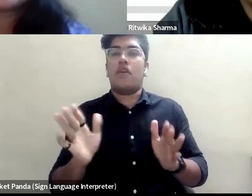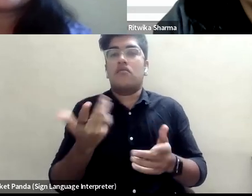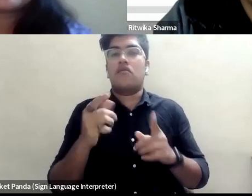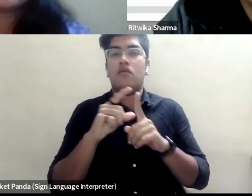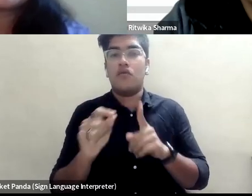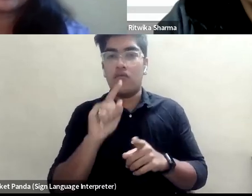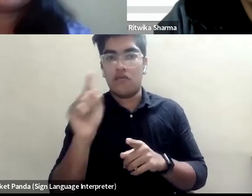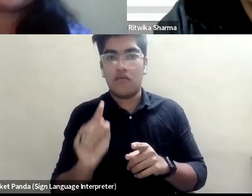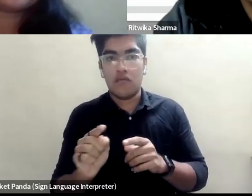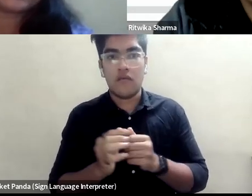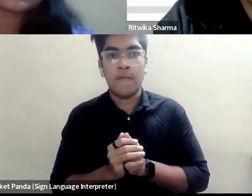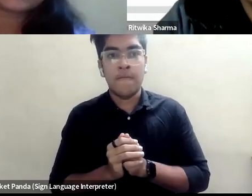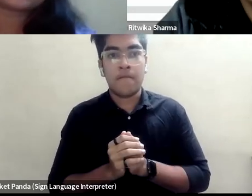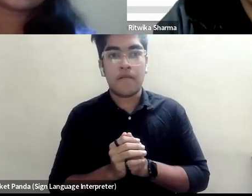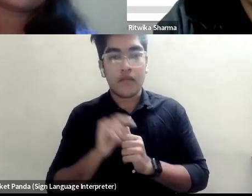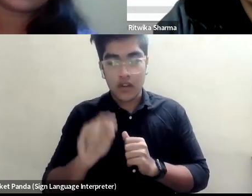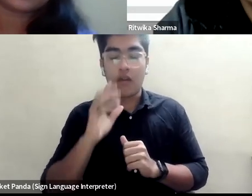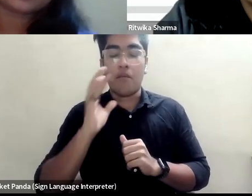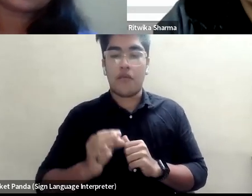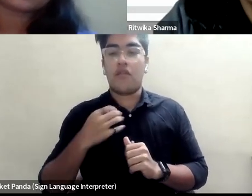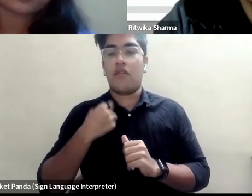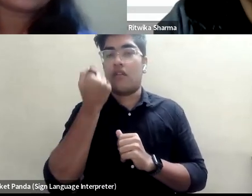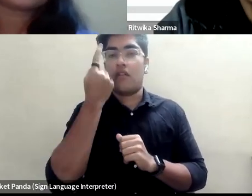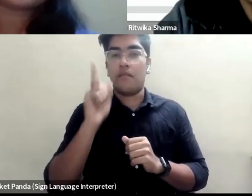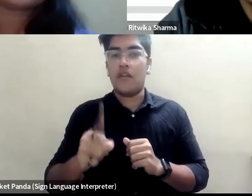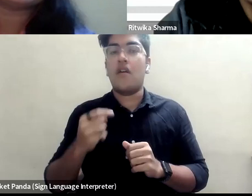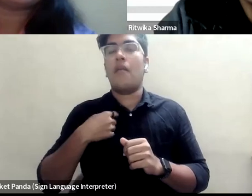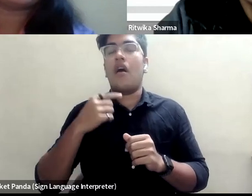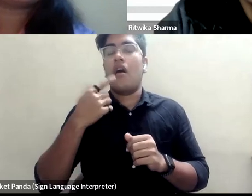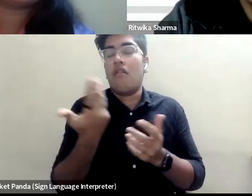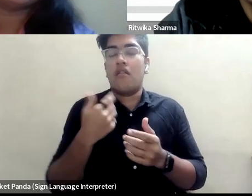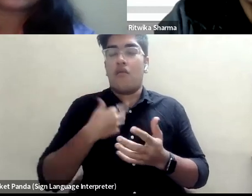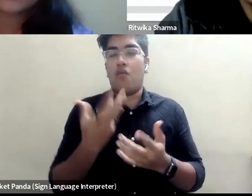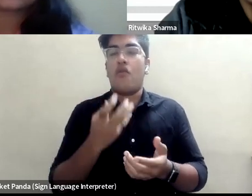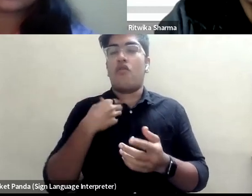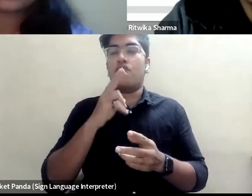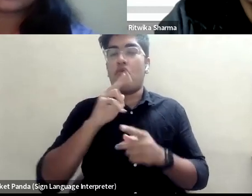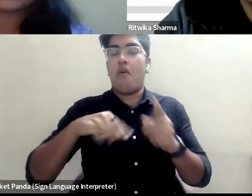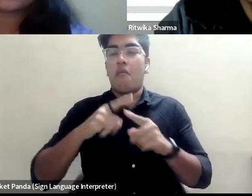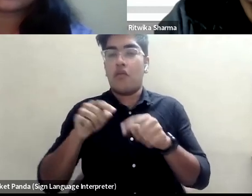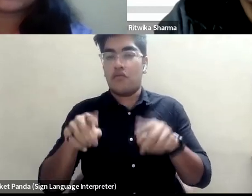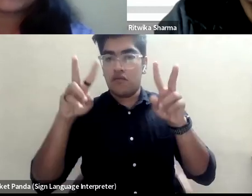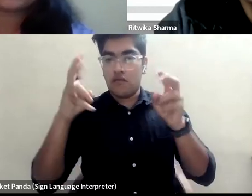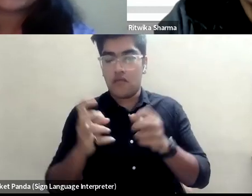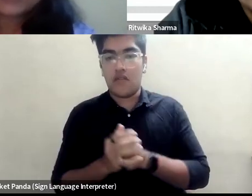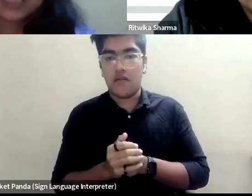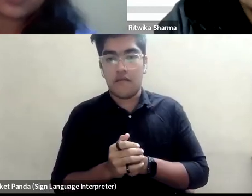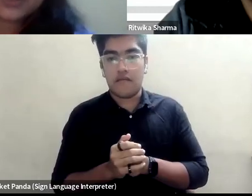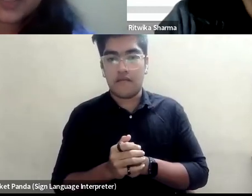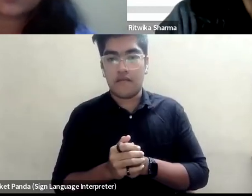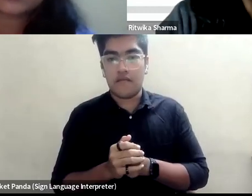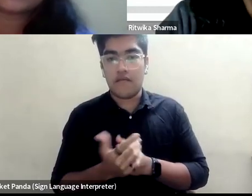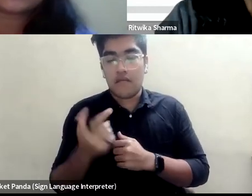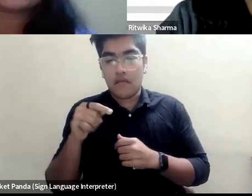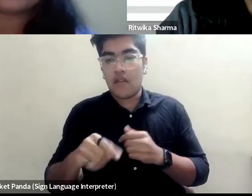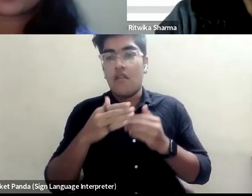of these things, it was important for me to understand so that I'm able to talk about it or look at it panning out in the